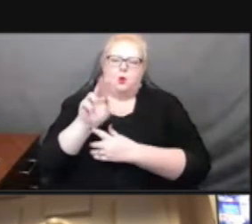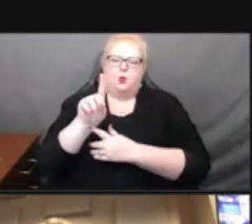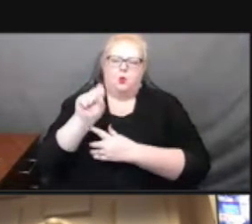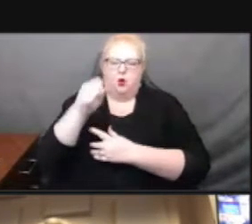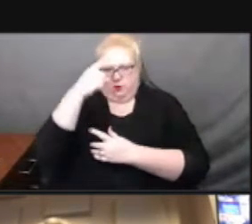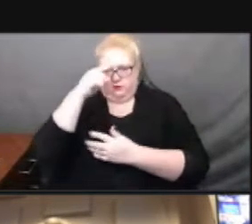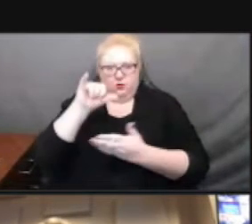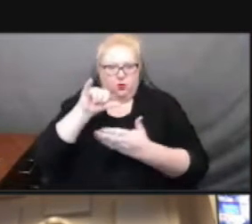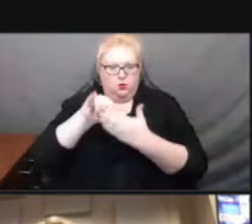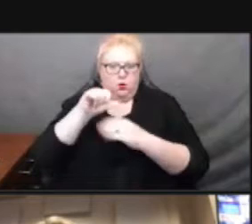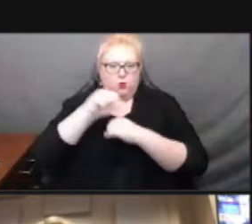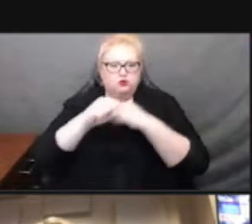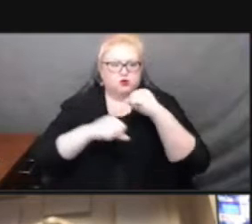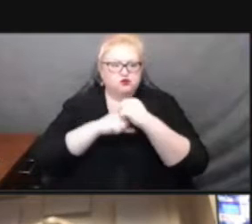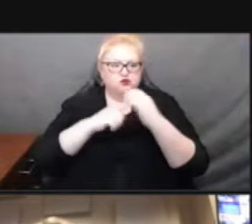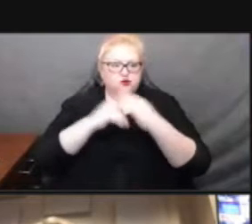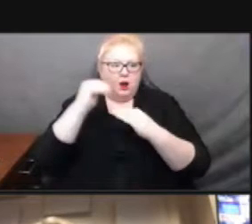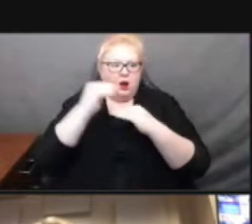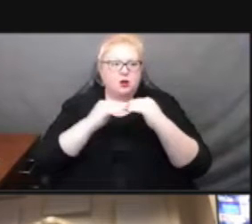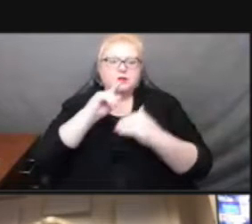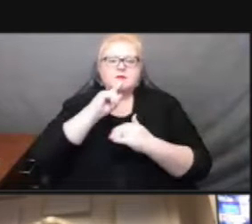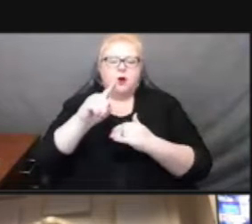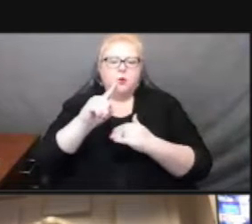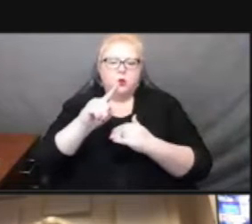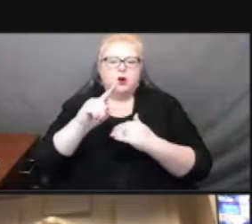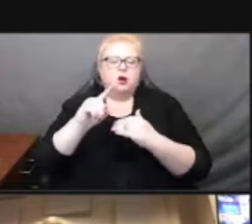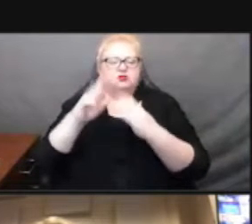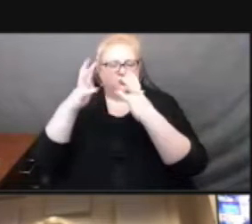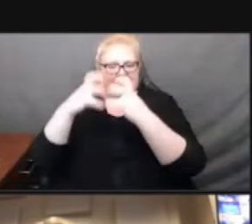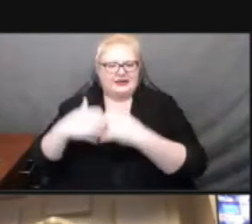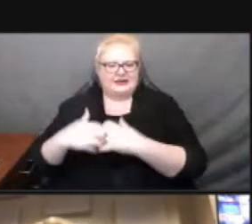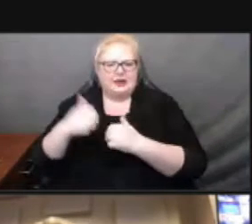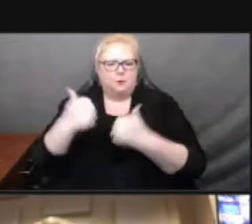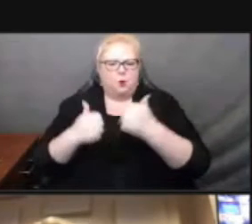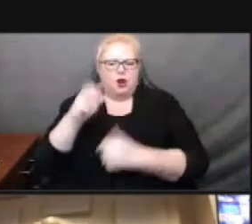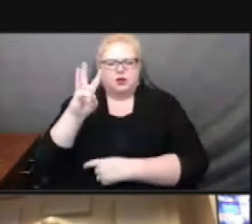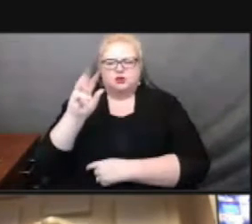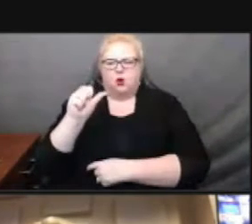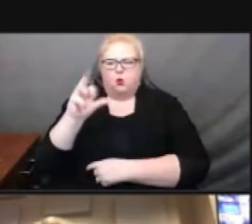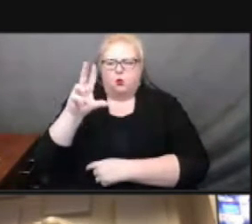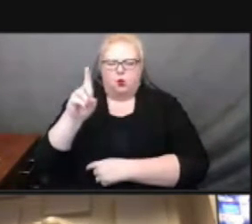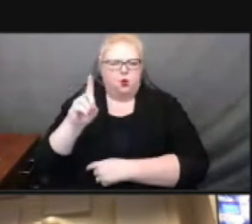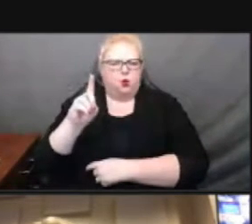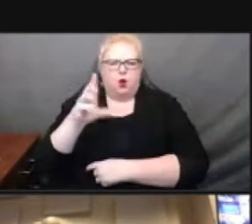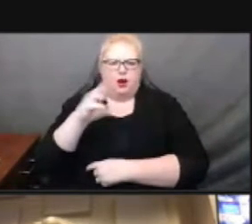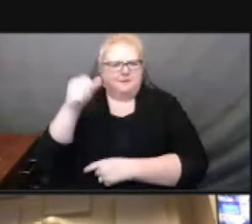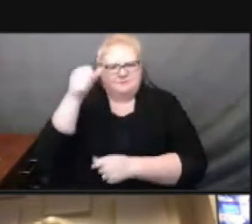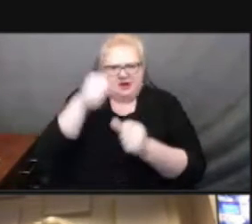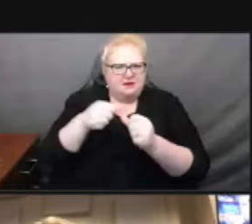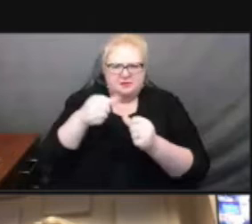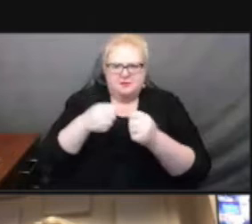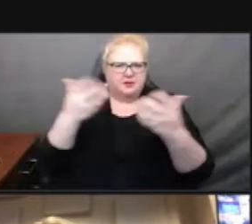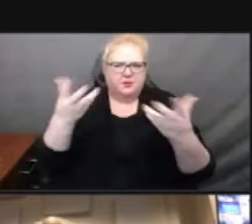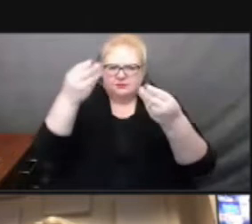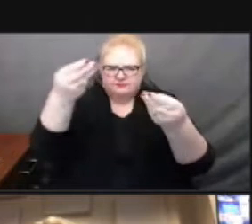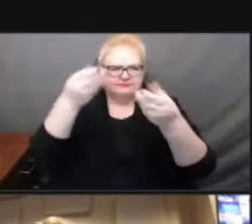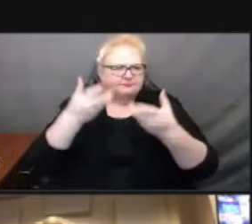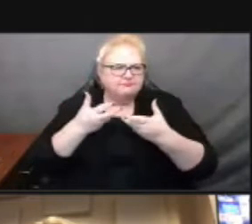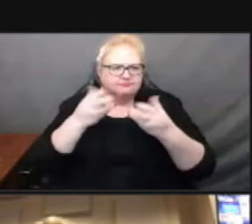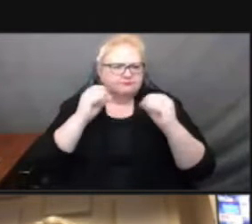were condemned and what wards were they in, and I don't recall getting that information. I